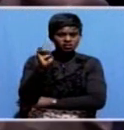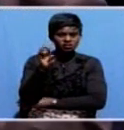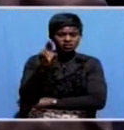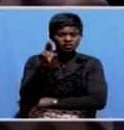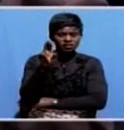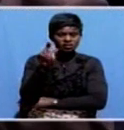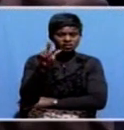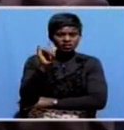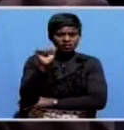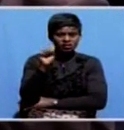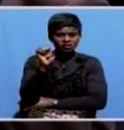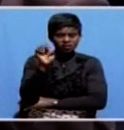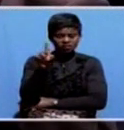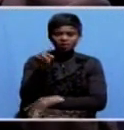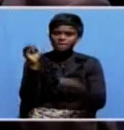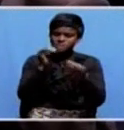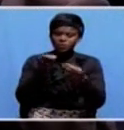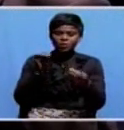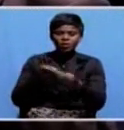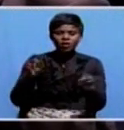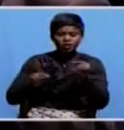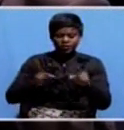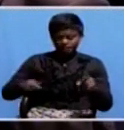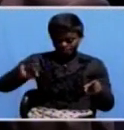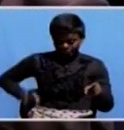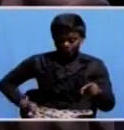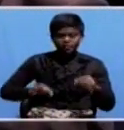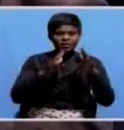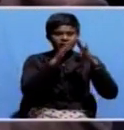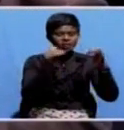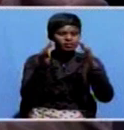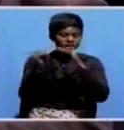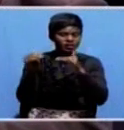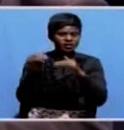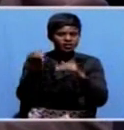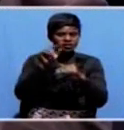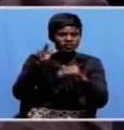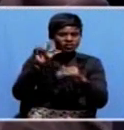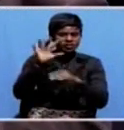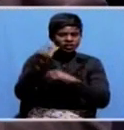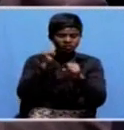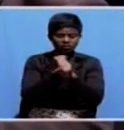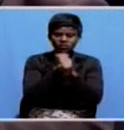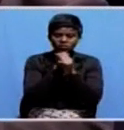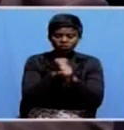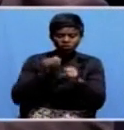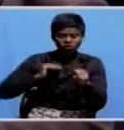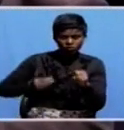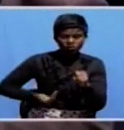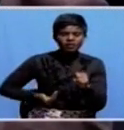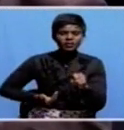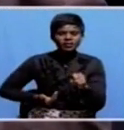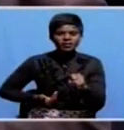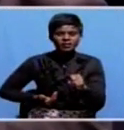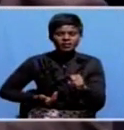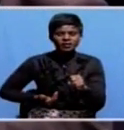More people have benefited. Houses, you find a 25-year-old man owns a house.